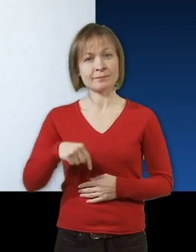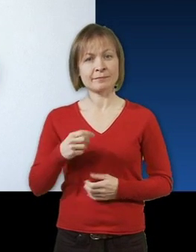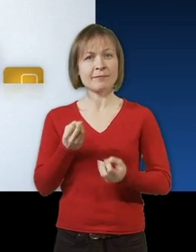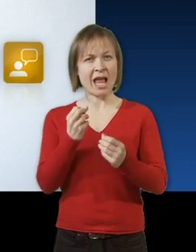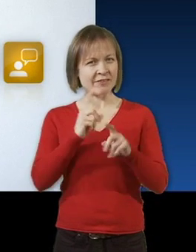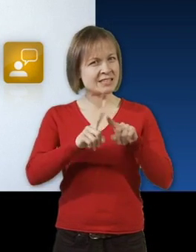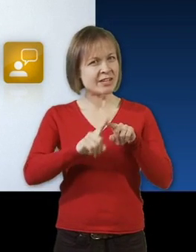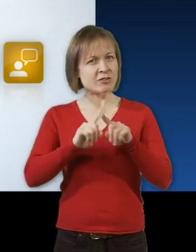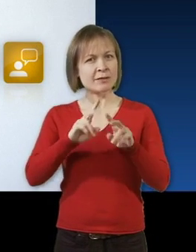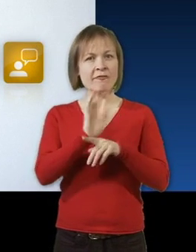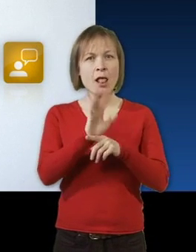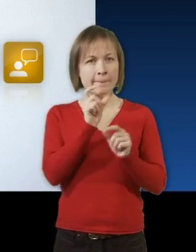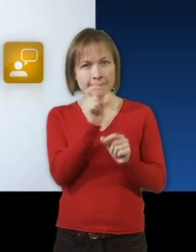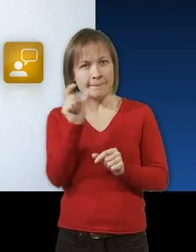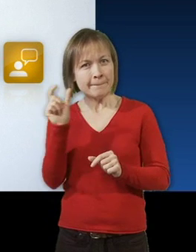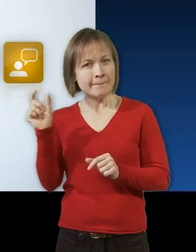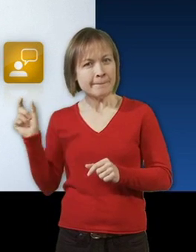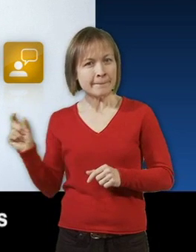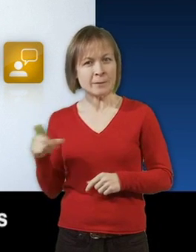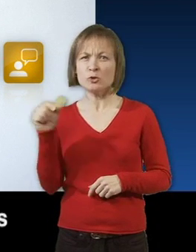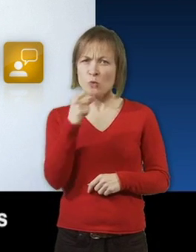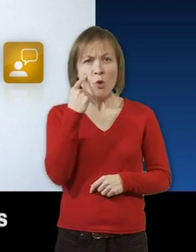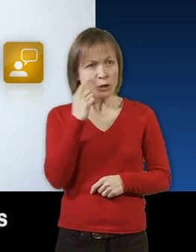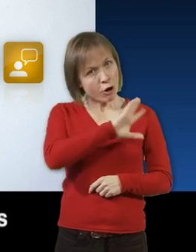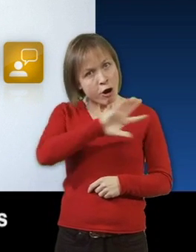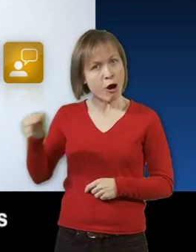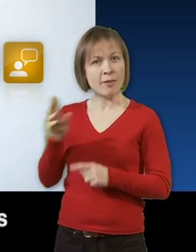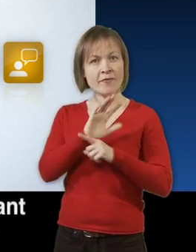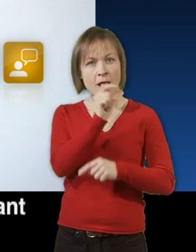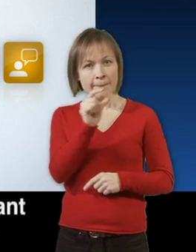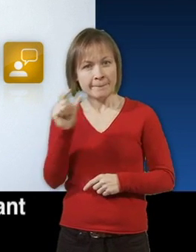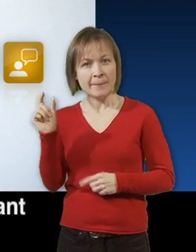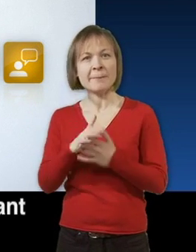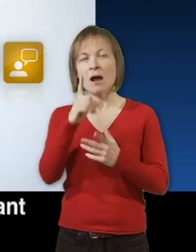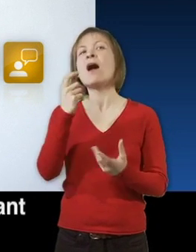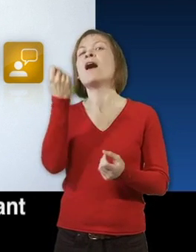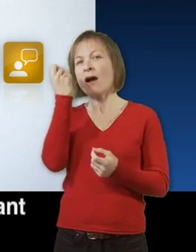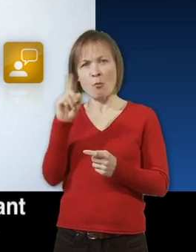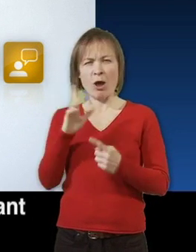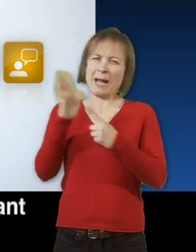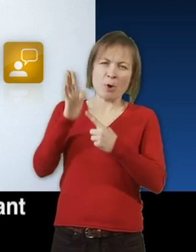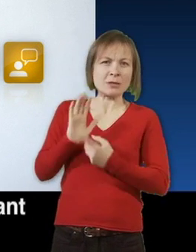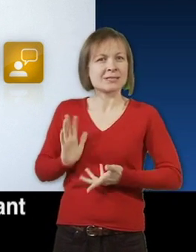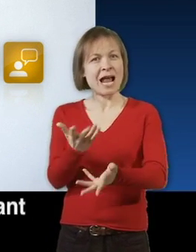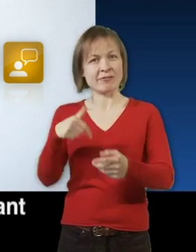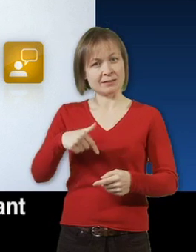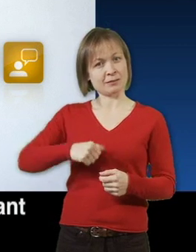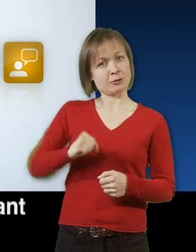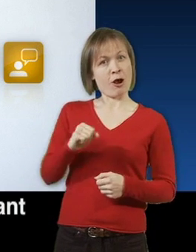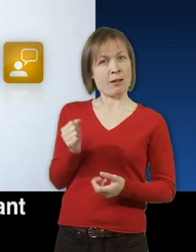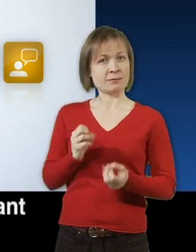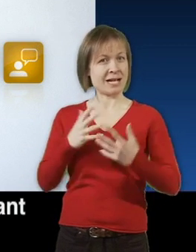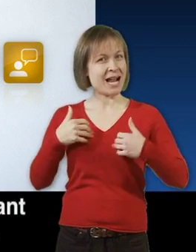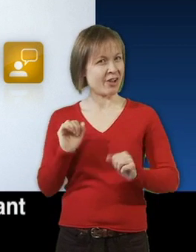The guide is made up of different films. You should watch all the films to learn about the most important health services in